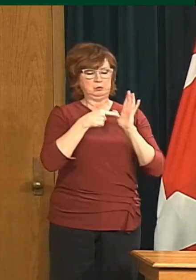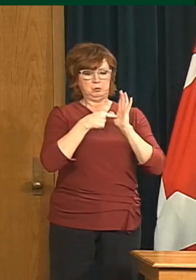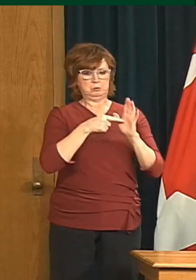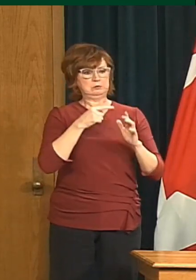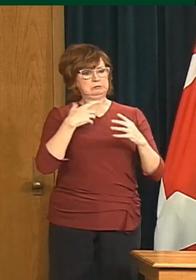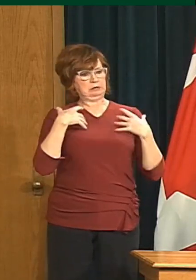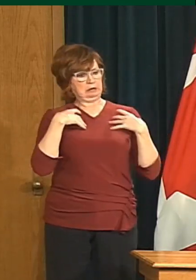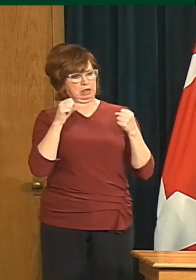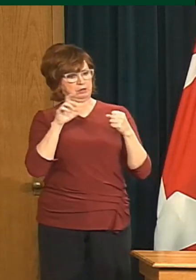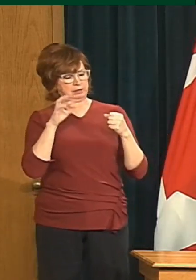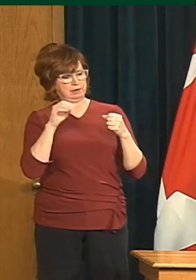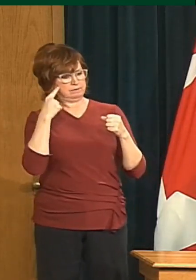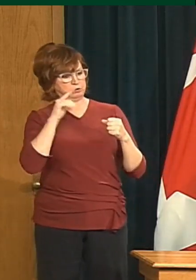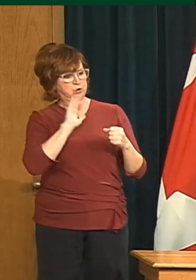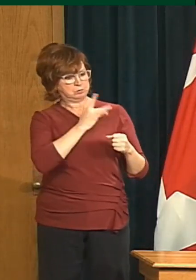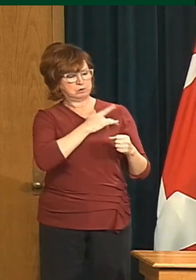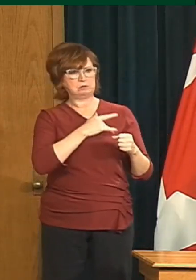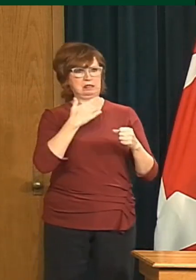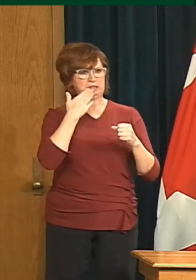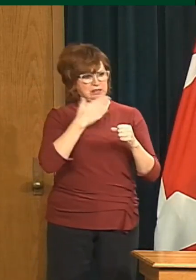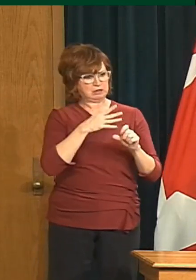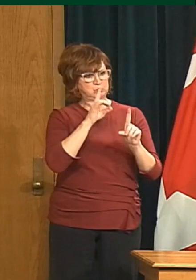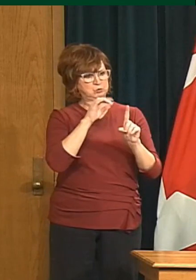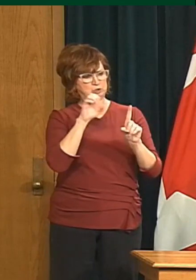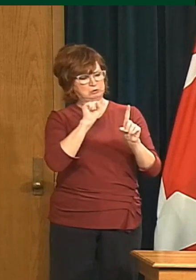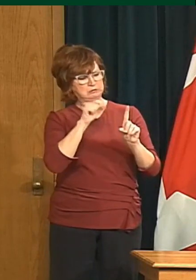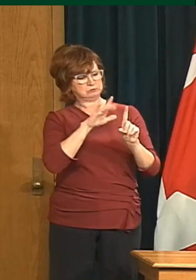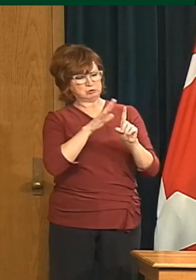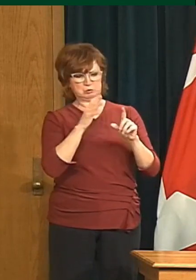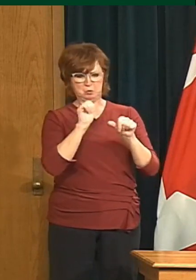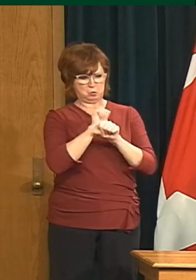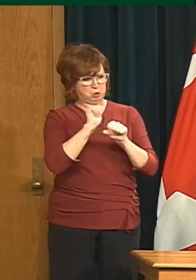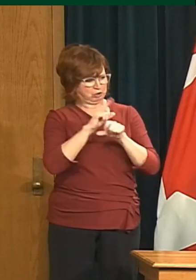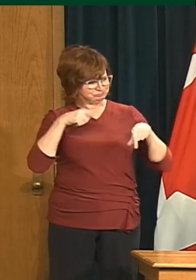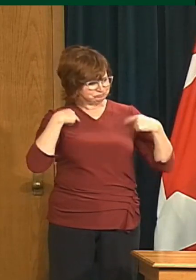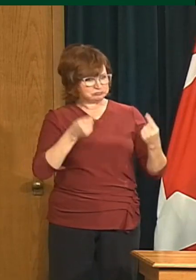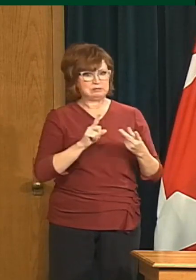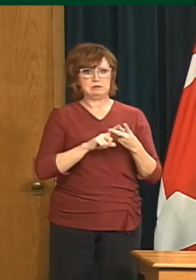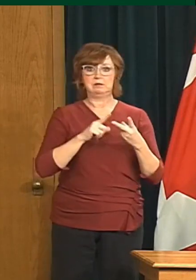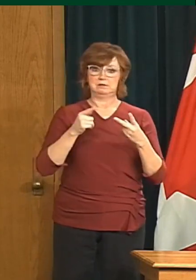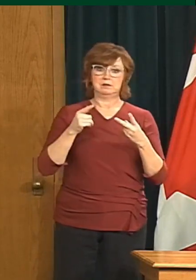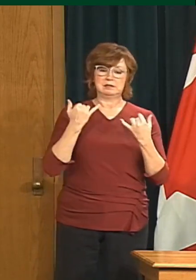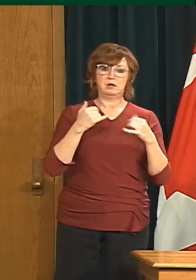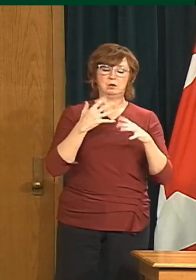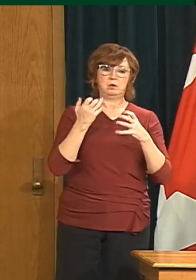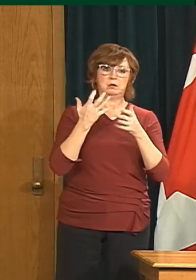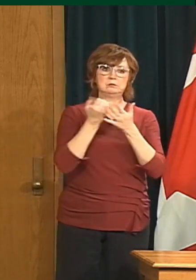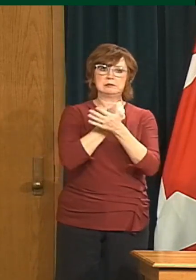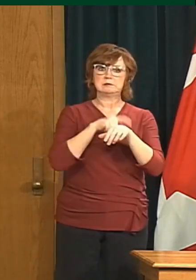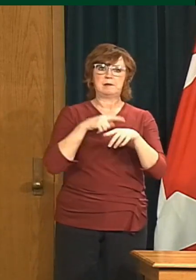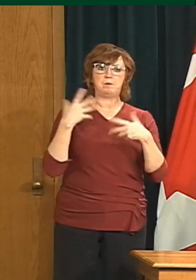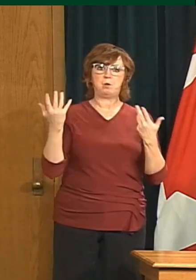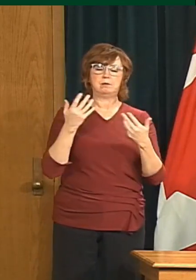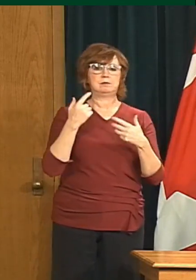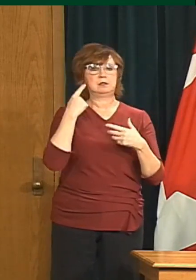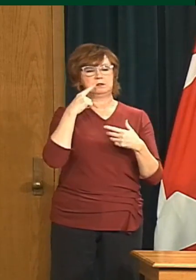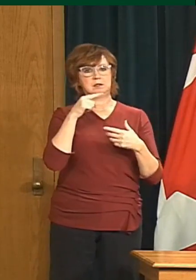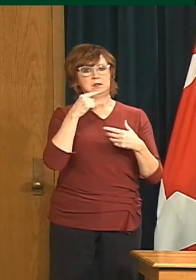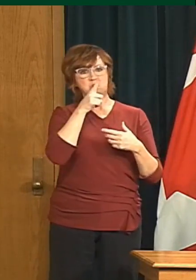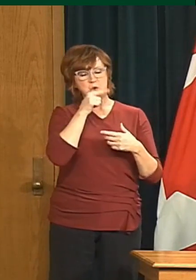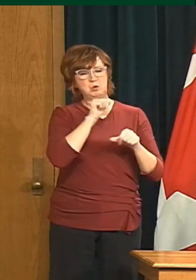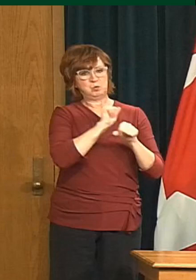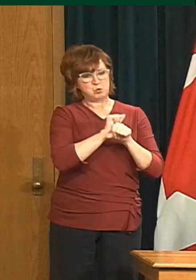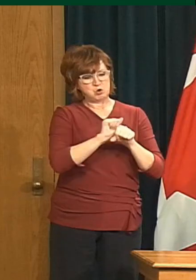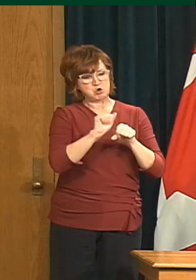recognize you for your efforts, Doctor. I also want to take a moment to recognize and thank the thousands of people that work within our